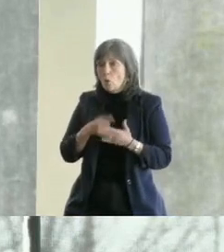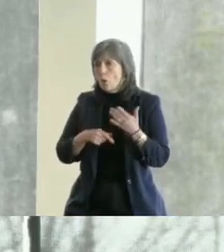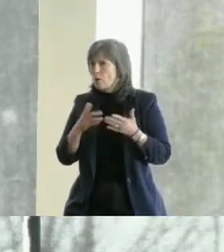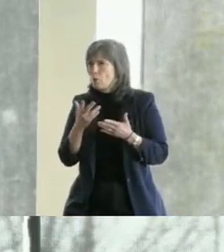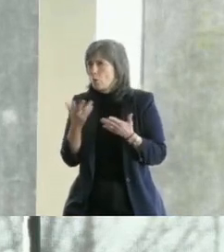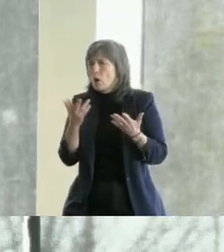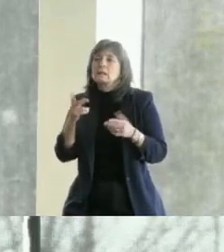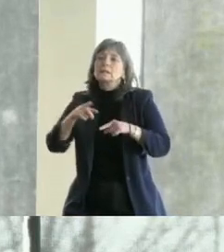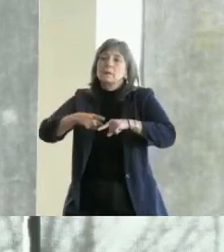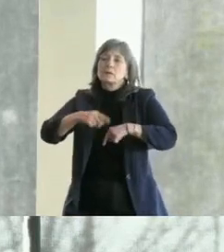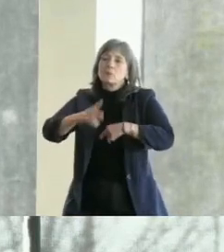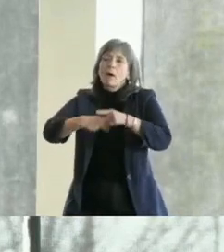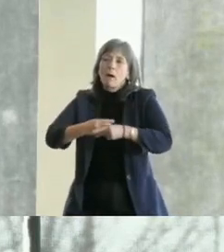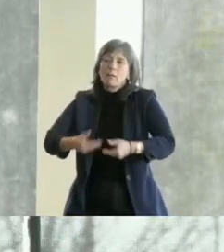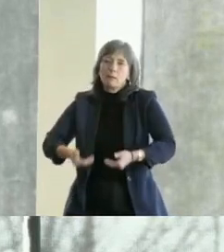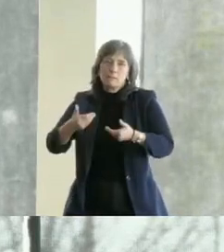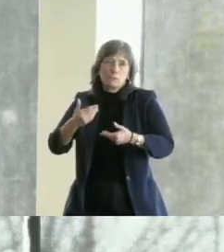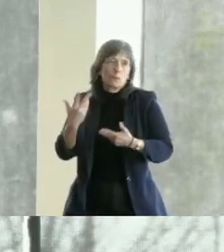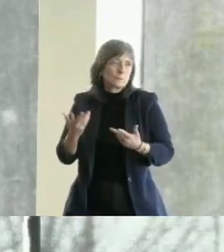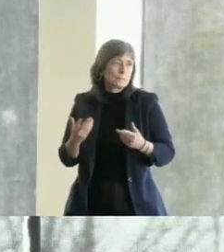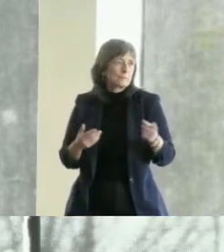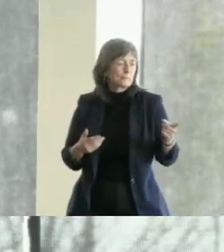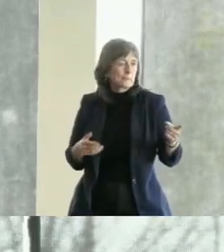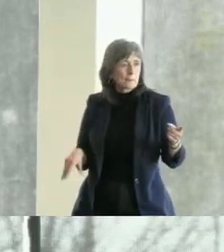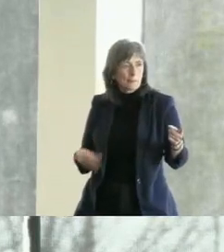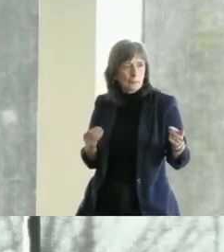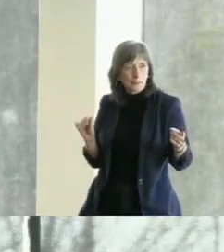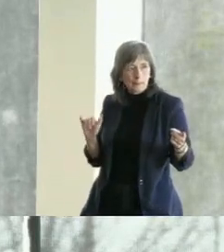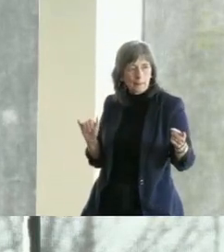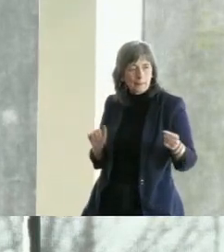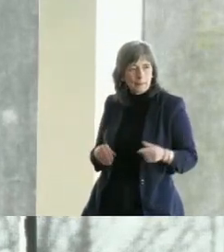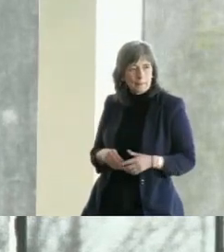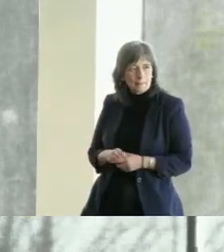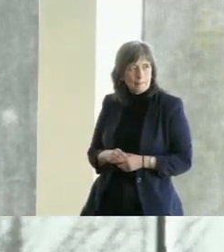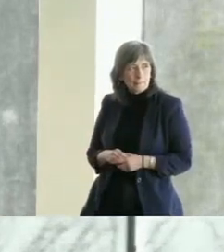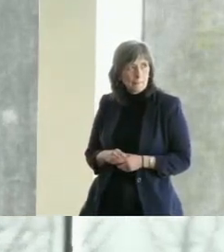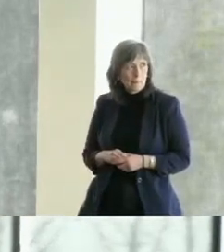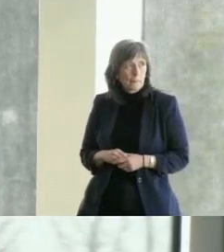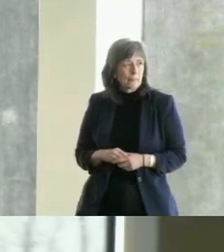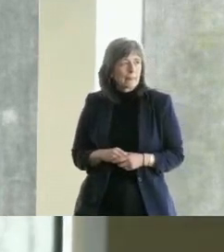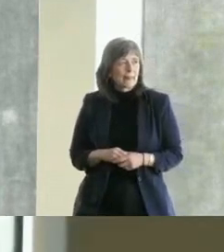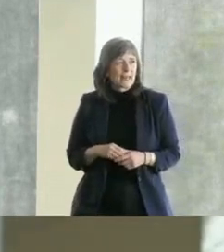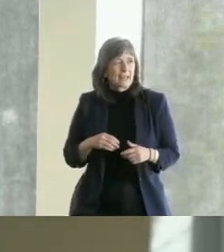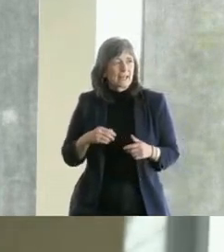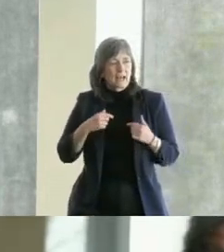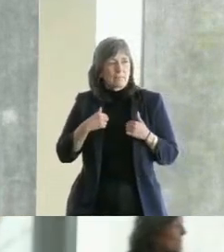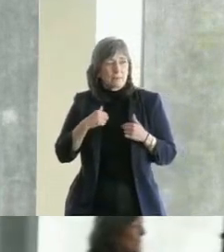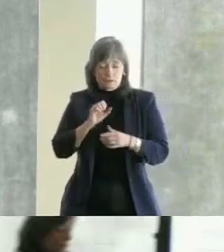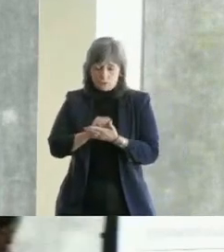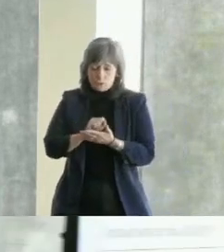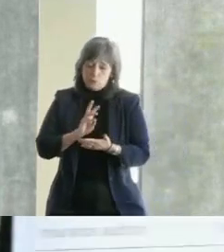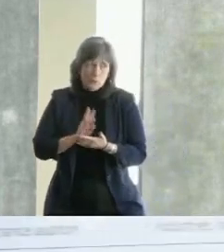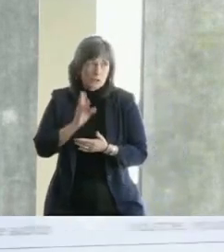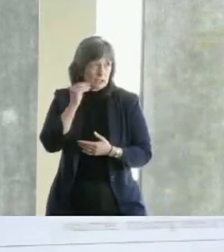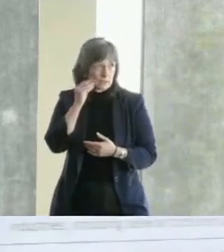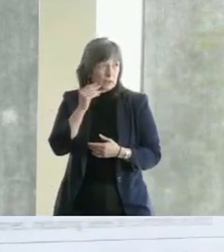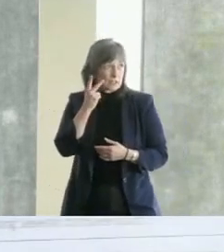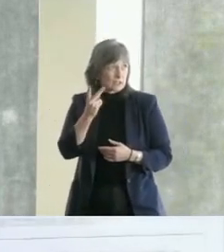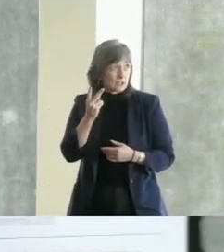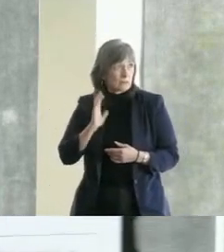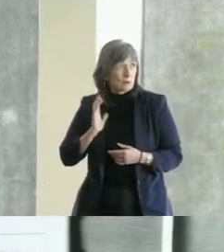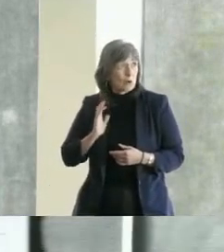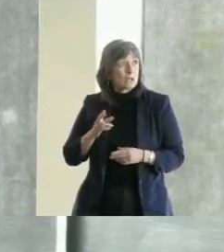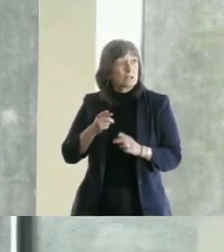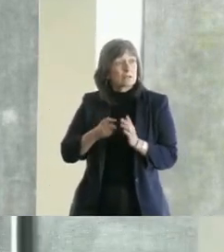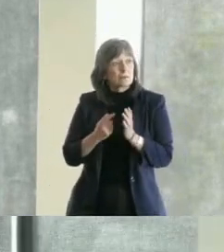things. I'll just add, it's related to my social work experience. Sometimes that